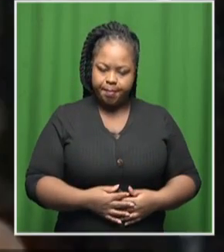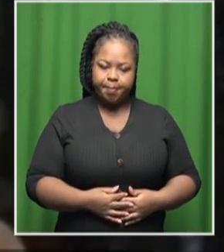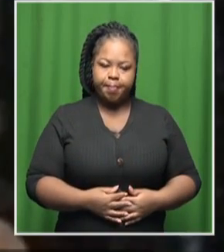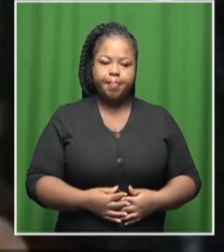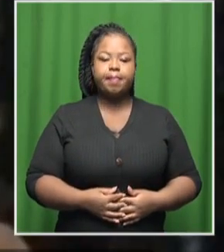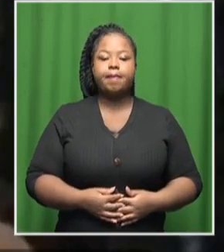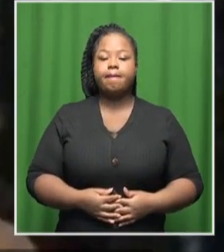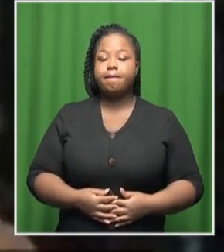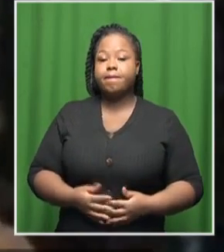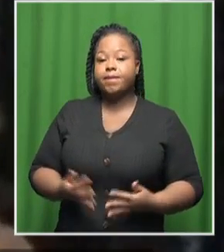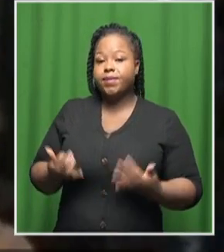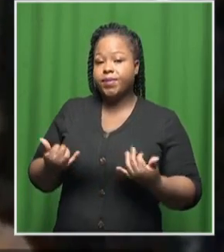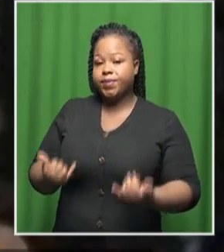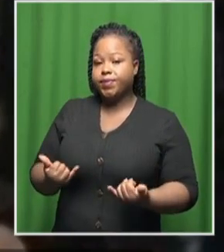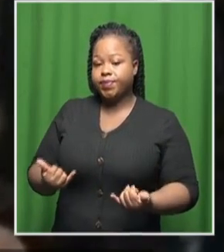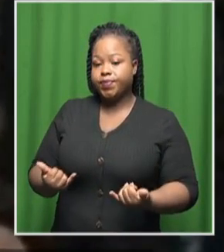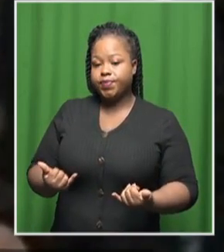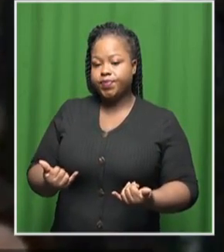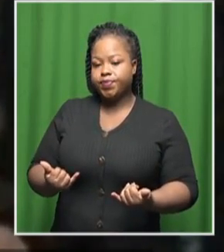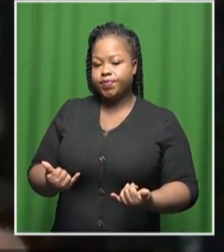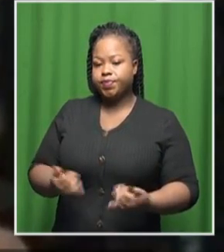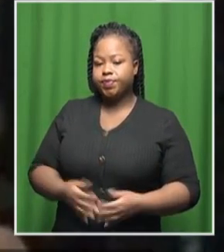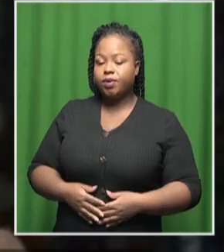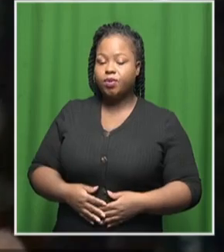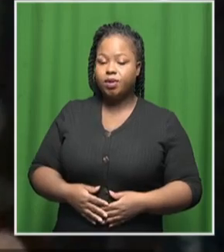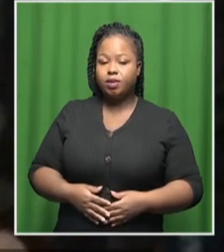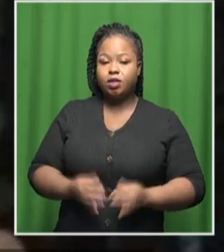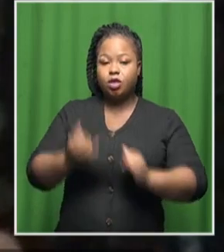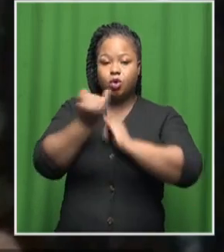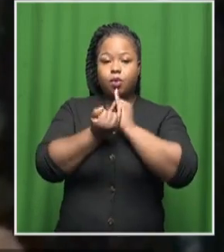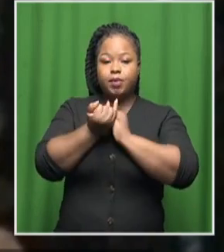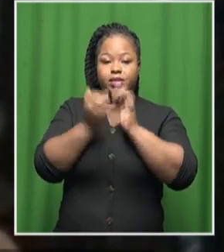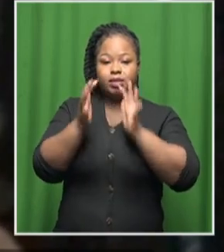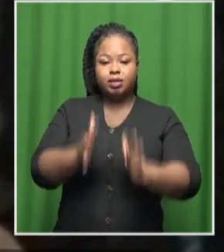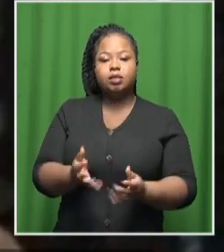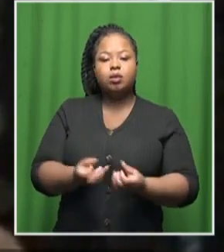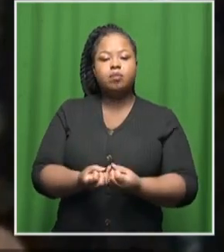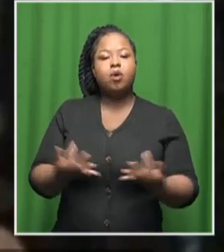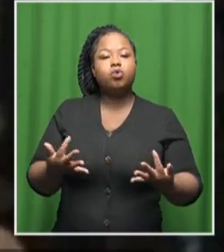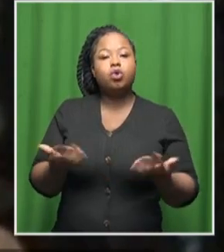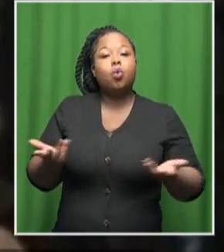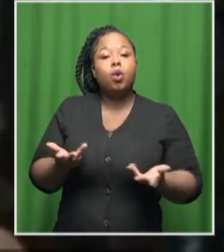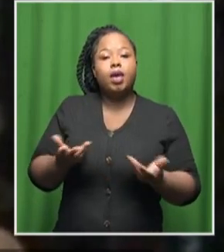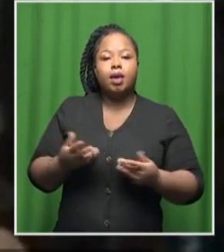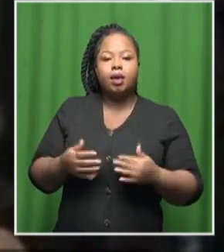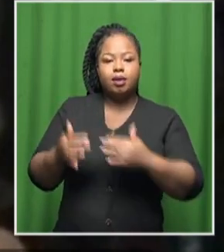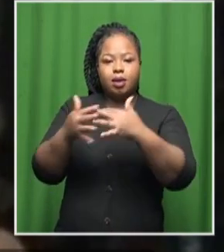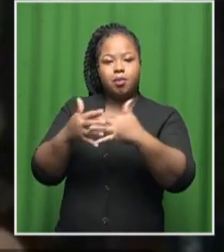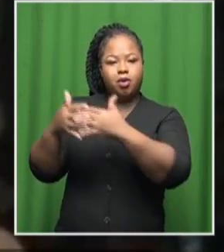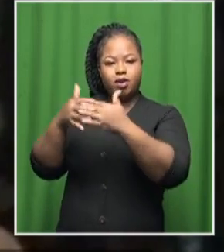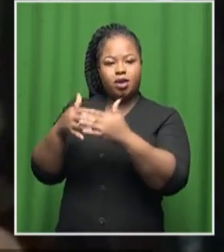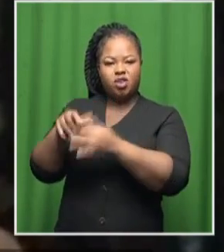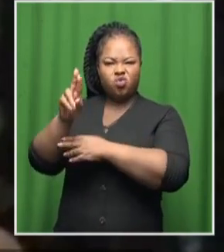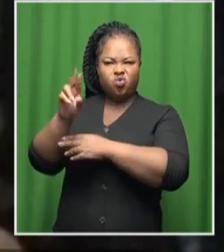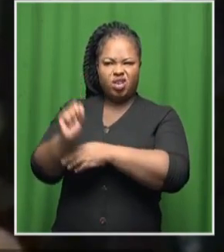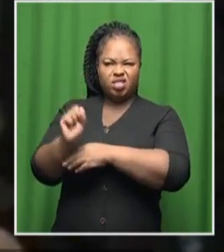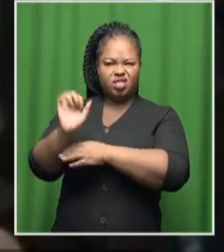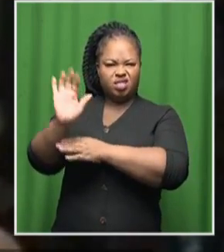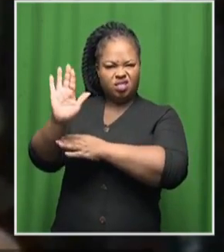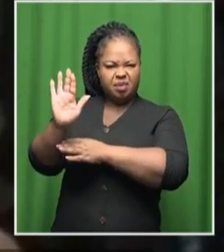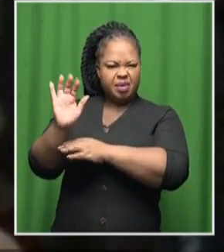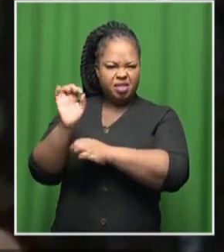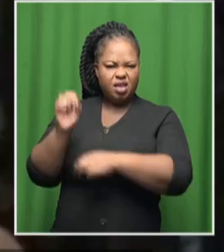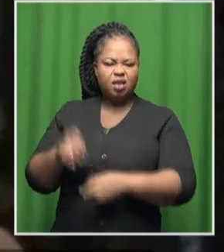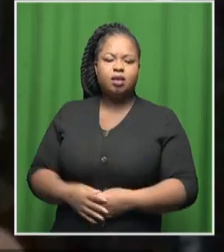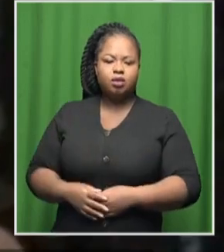So currently, our biggest competitors, actually, most of them are based in the US, and we are slightly more innovative